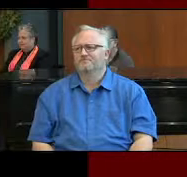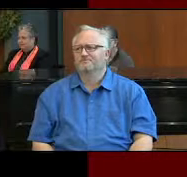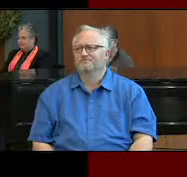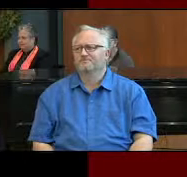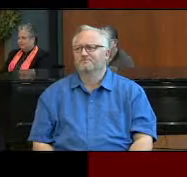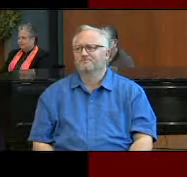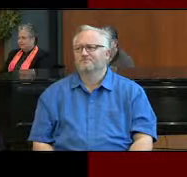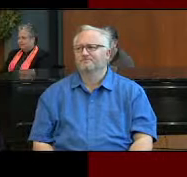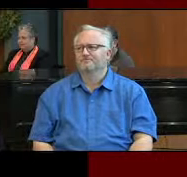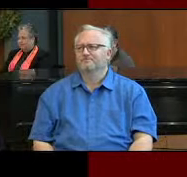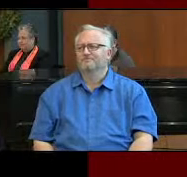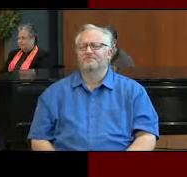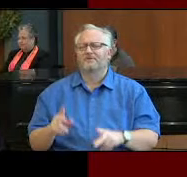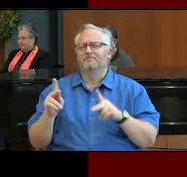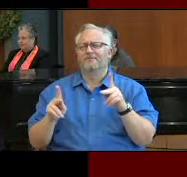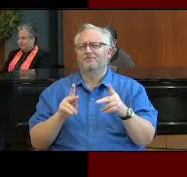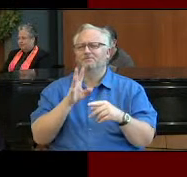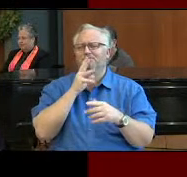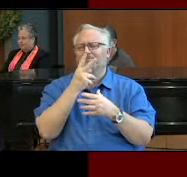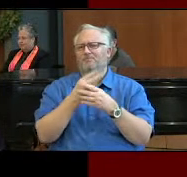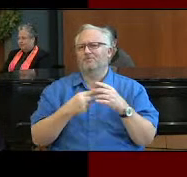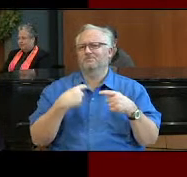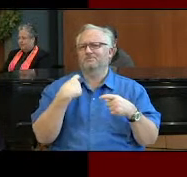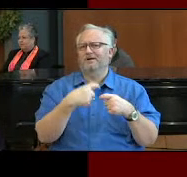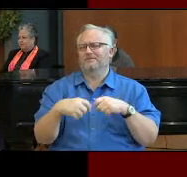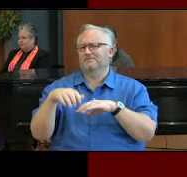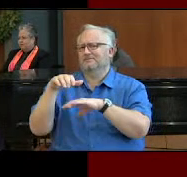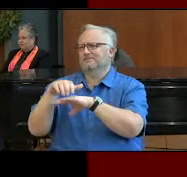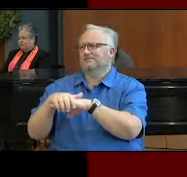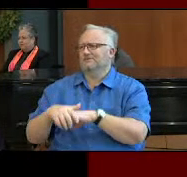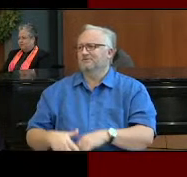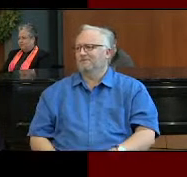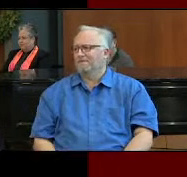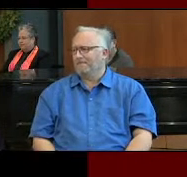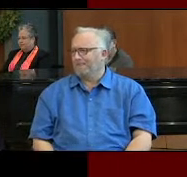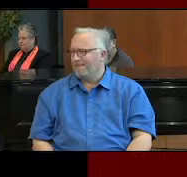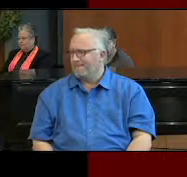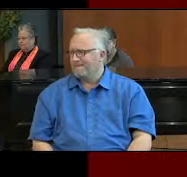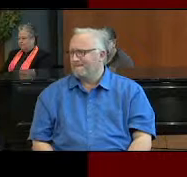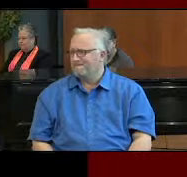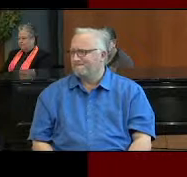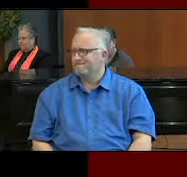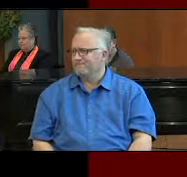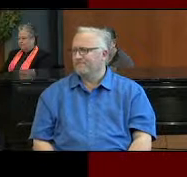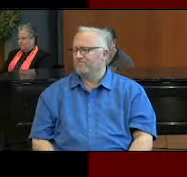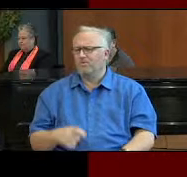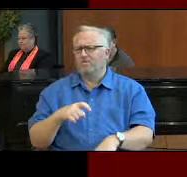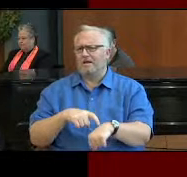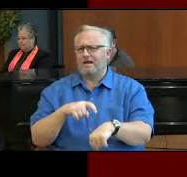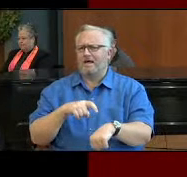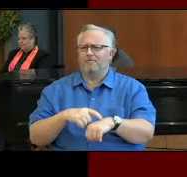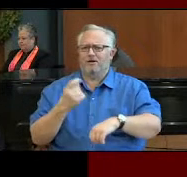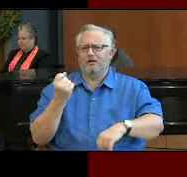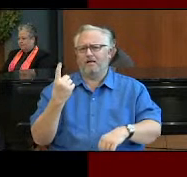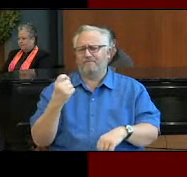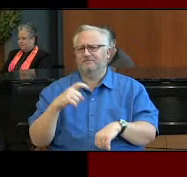Yeah. Oh. Thank you. See you. What time? A las 11. Okay, mija. Thank you.